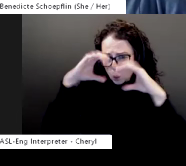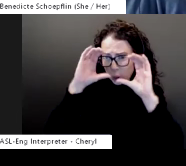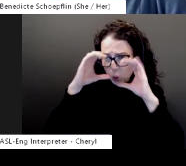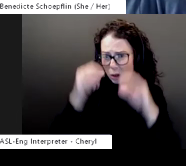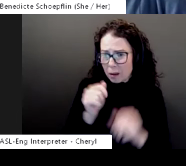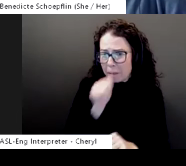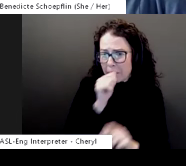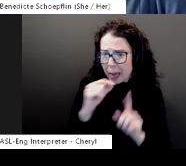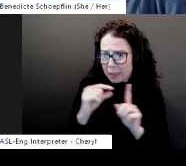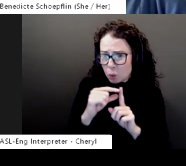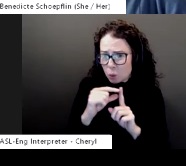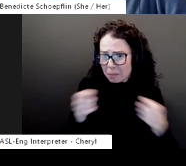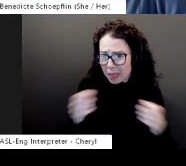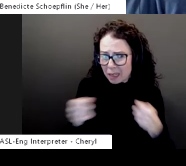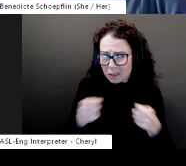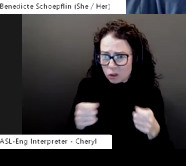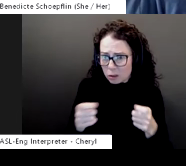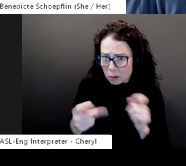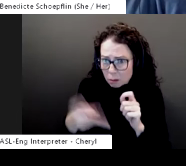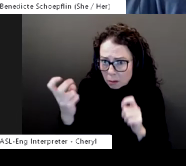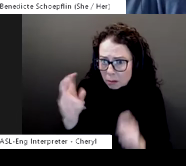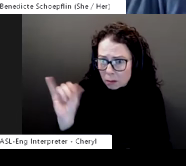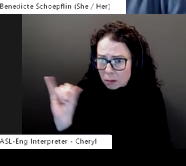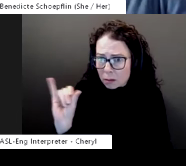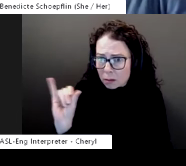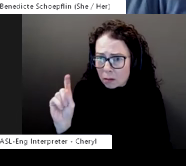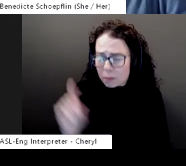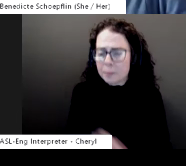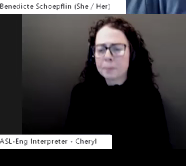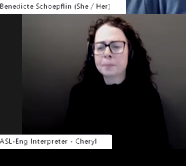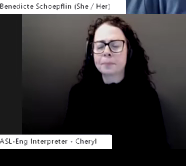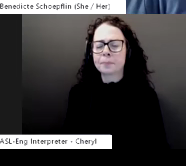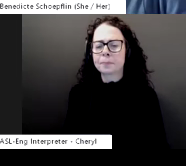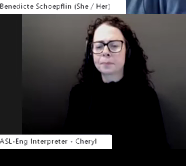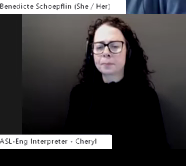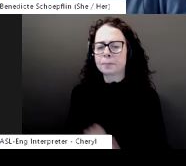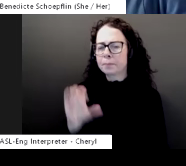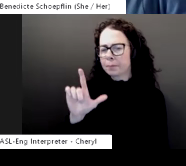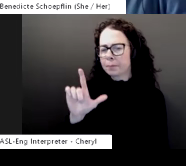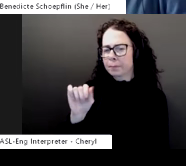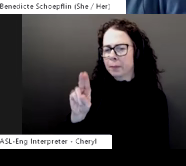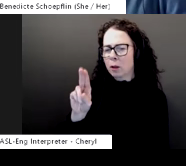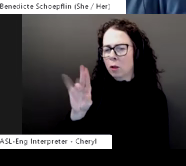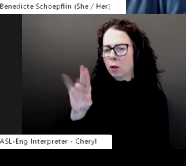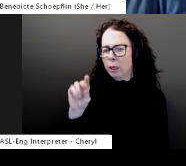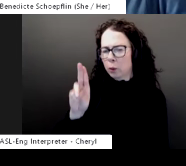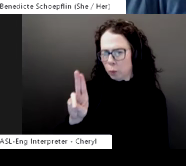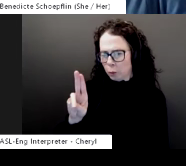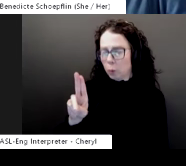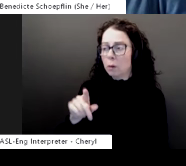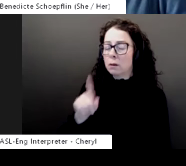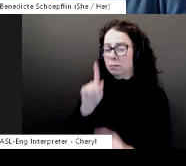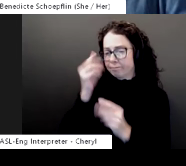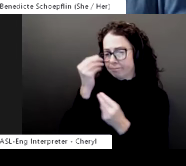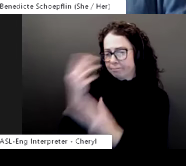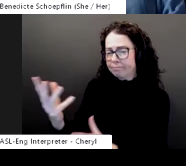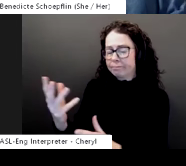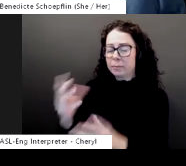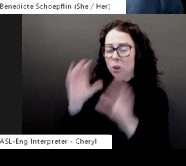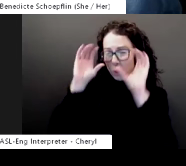Google password managers tend to be less secure than others for the simple